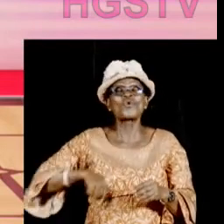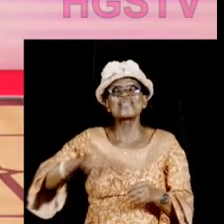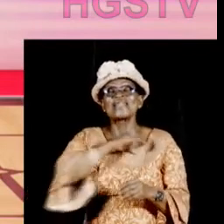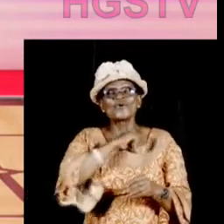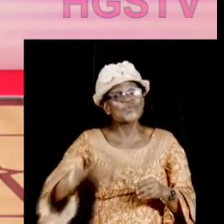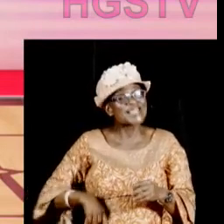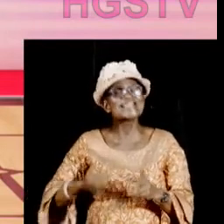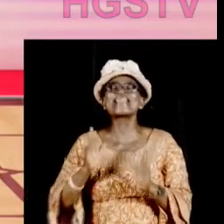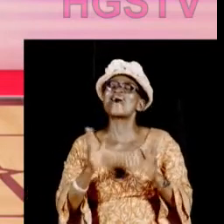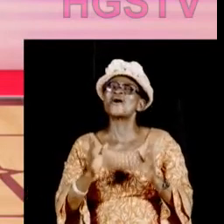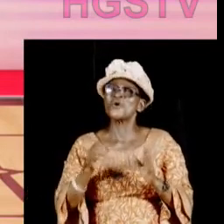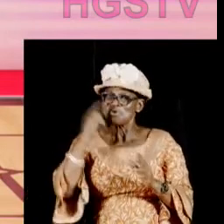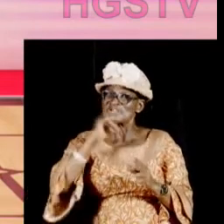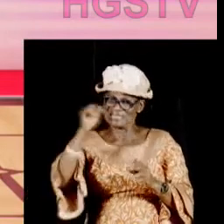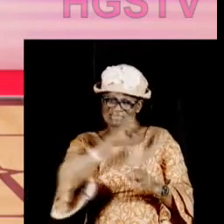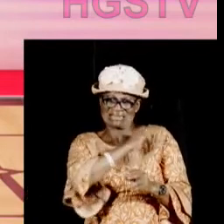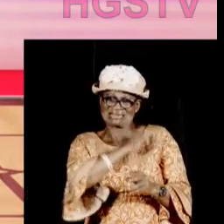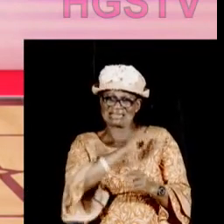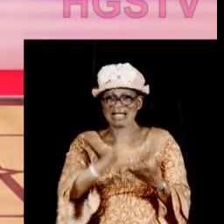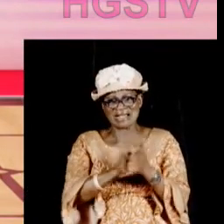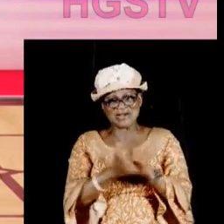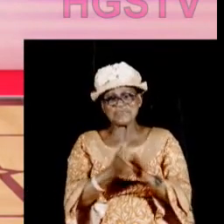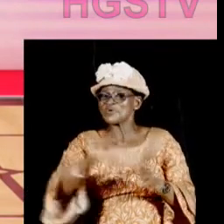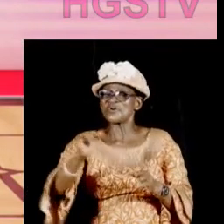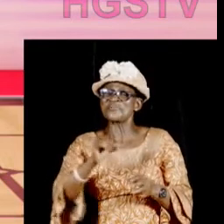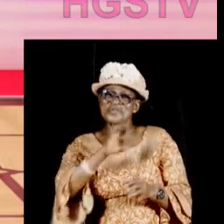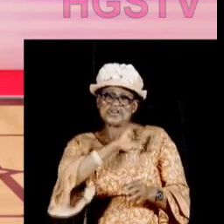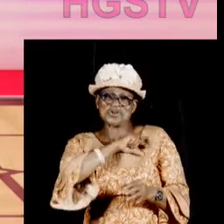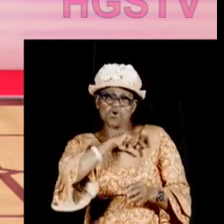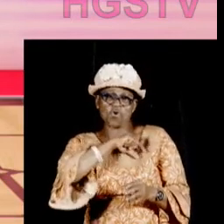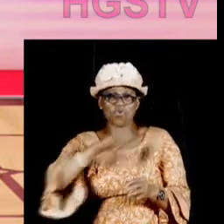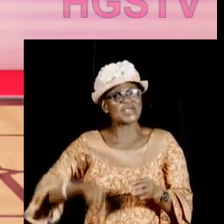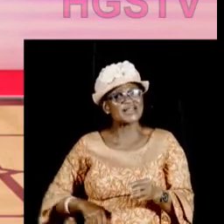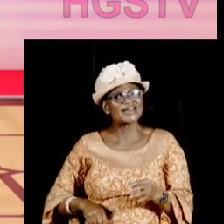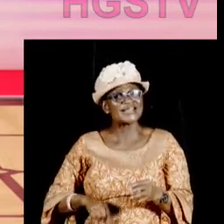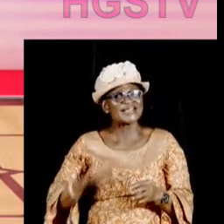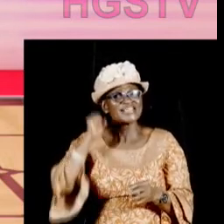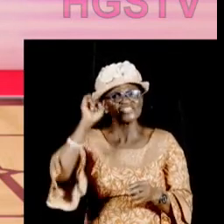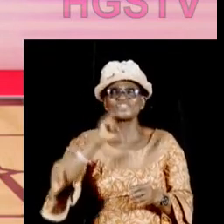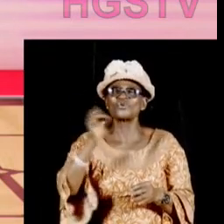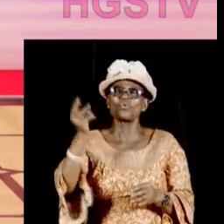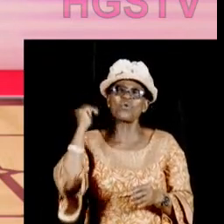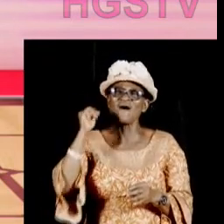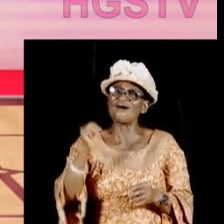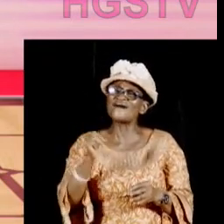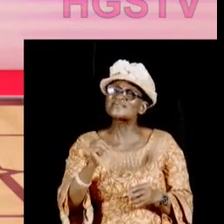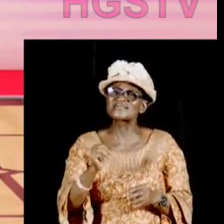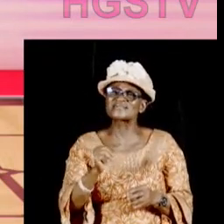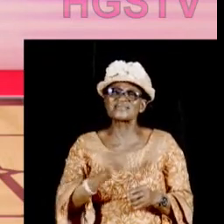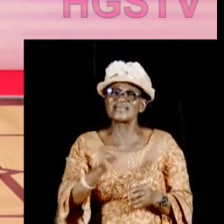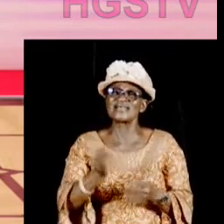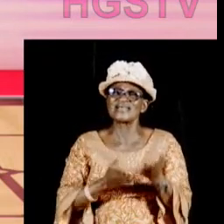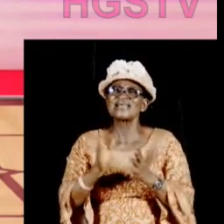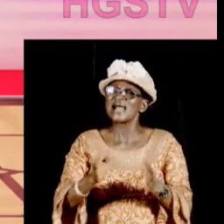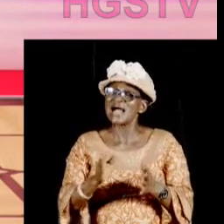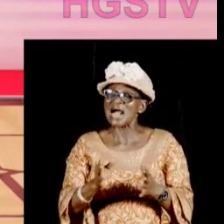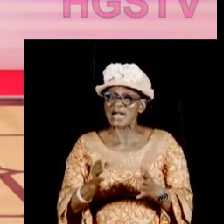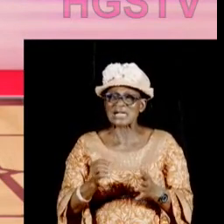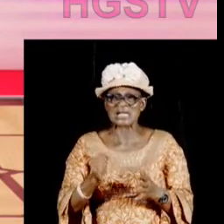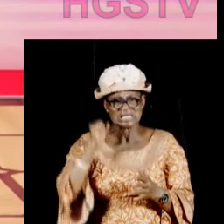queen? She was an orphan. The only connection he had was with a gate man called